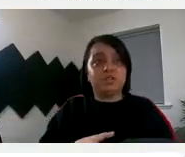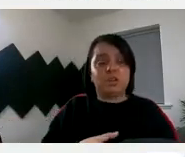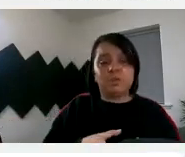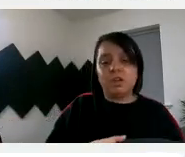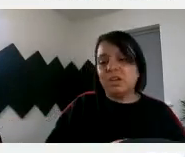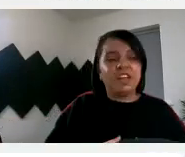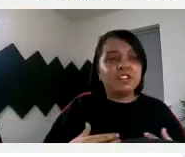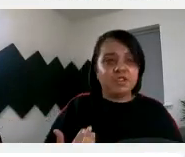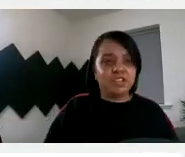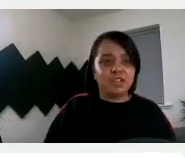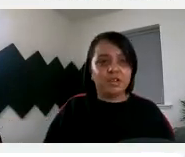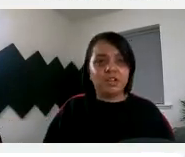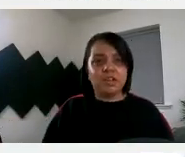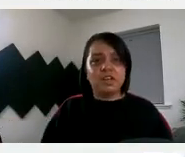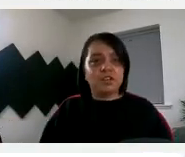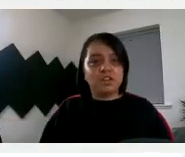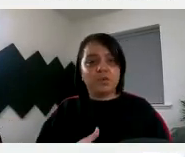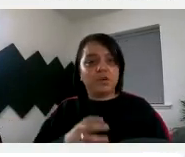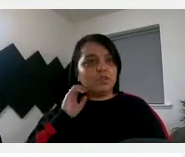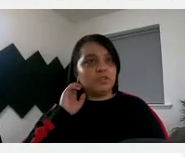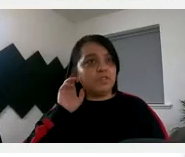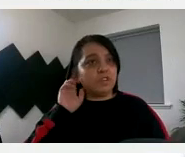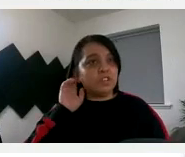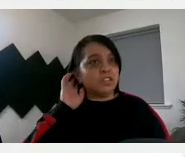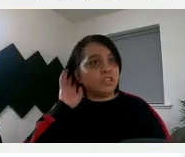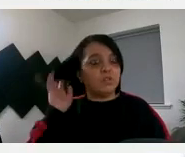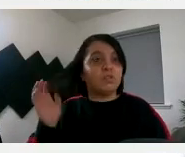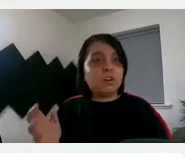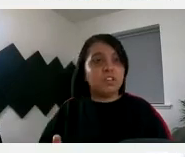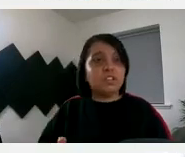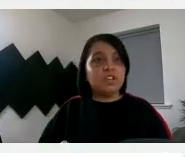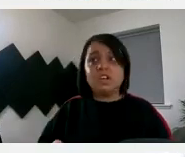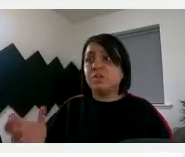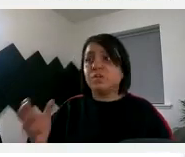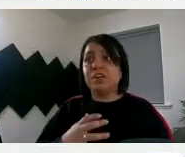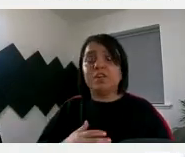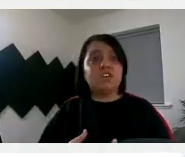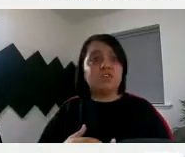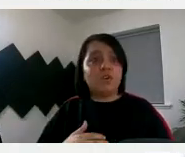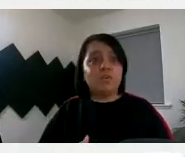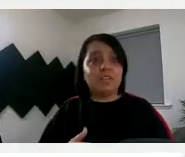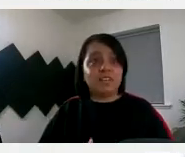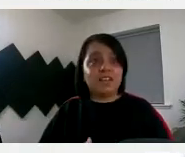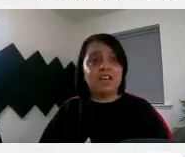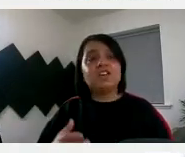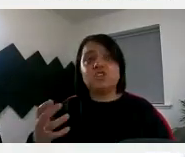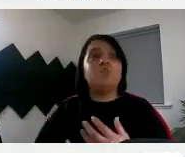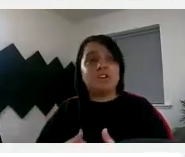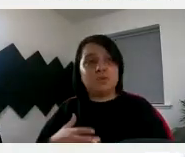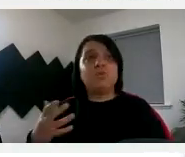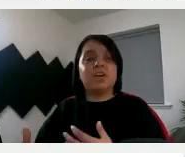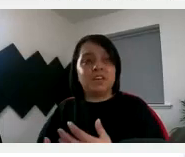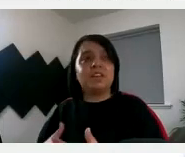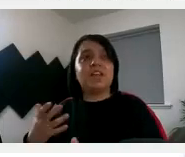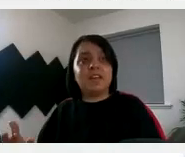like integrating with. So if you were going to university or college, you might hear a lot of roadman slang. So you might